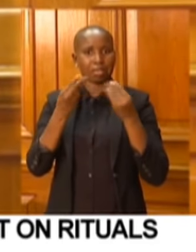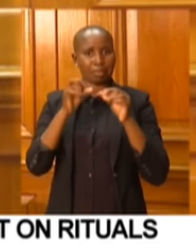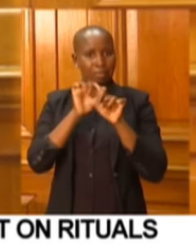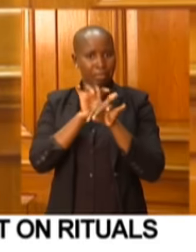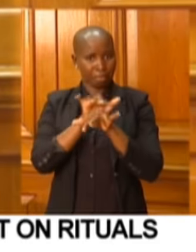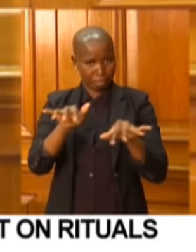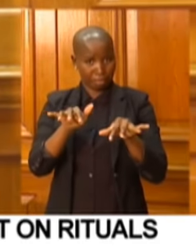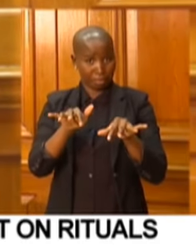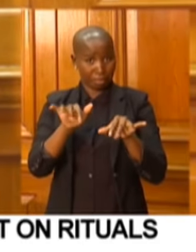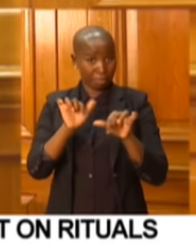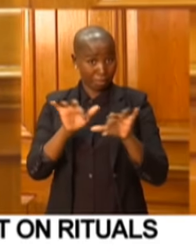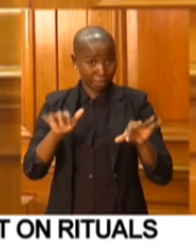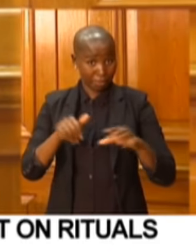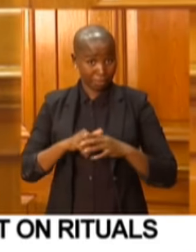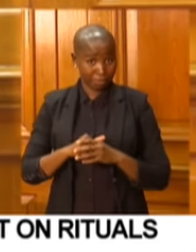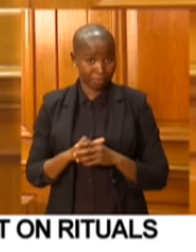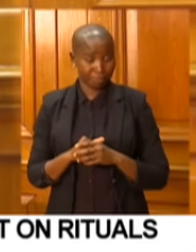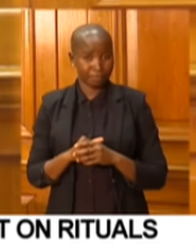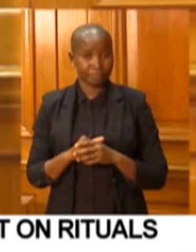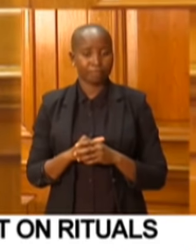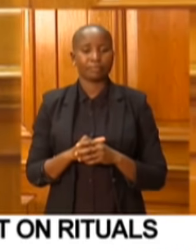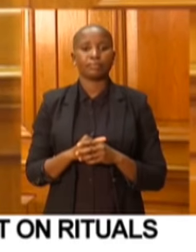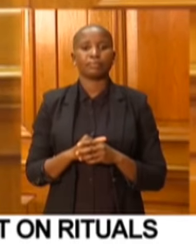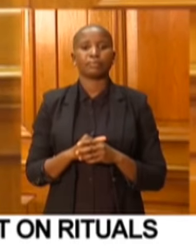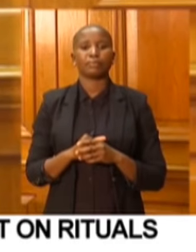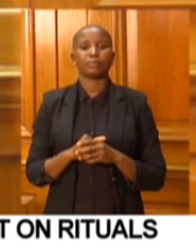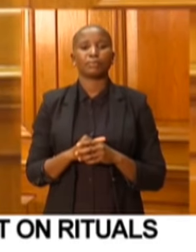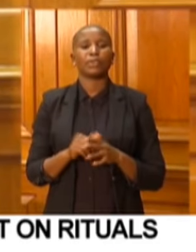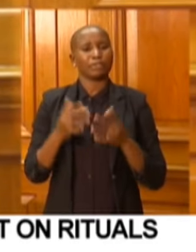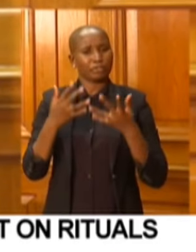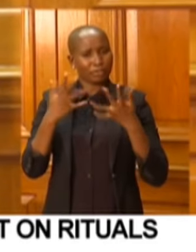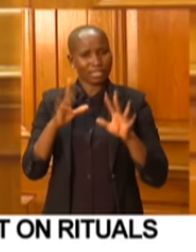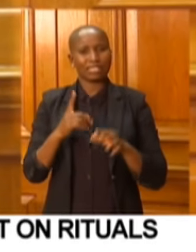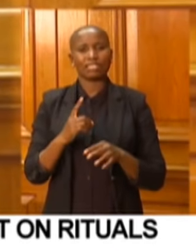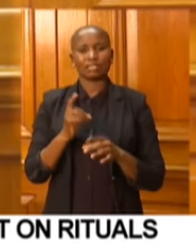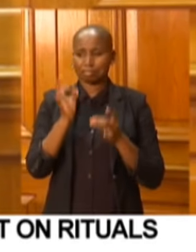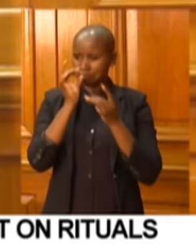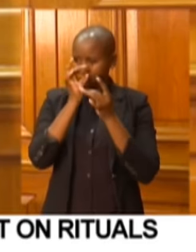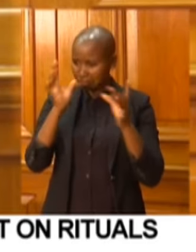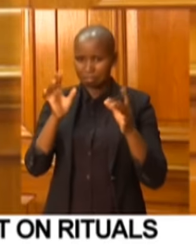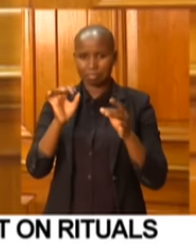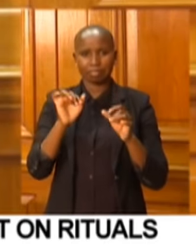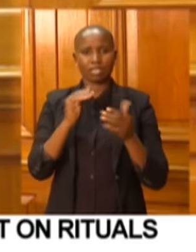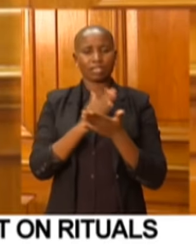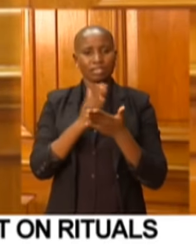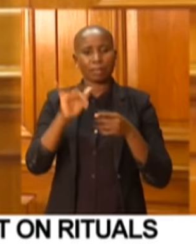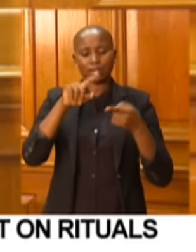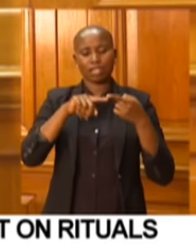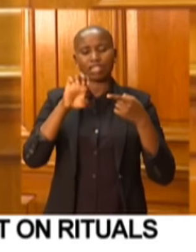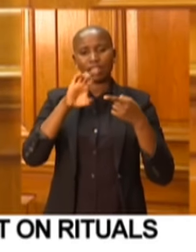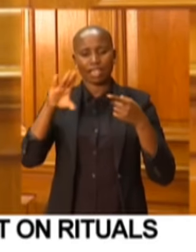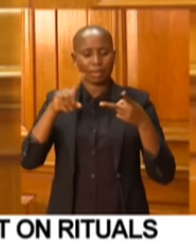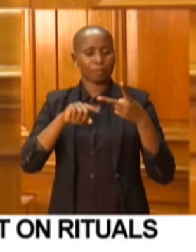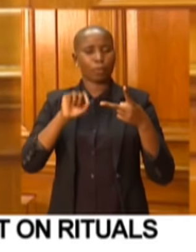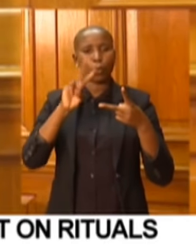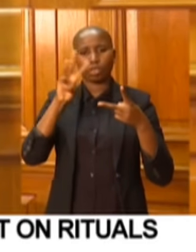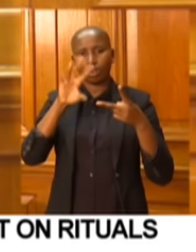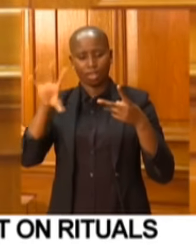become aware of. We also announced that several areas in the Eastern Cape, Western Cape,